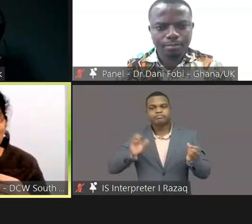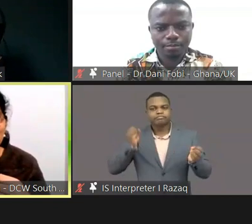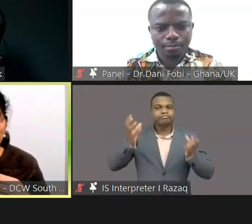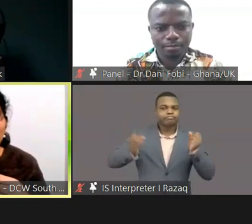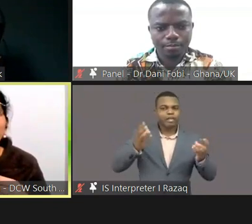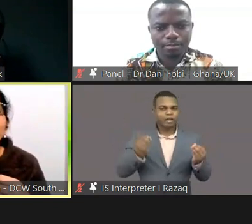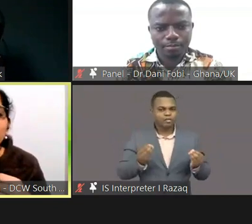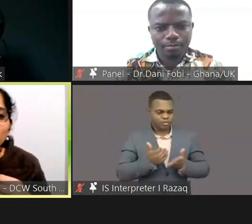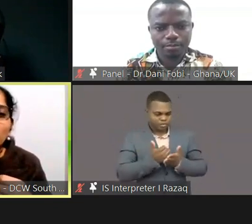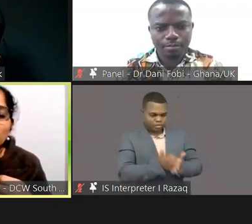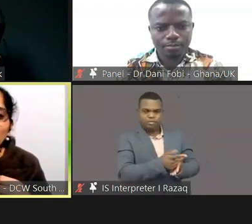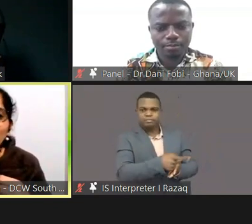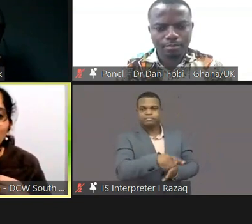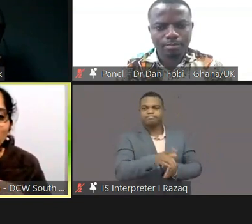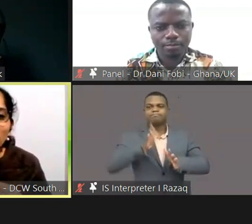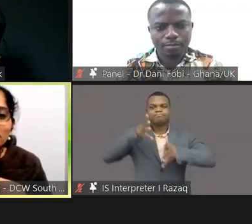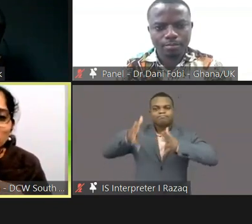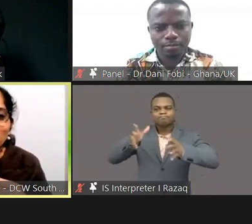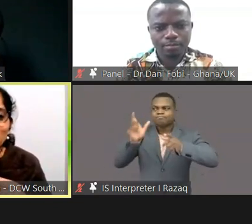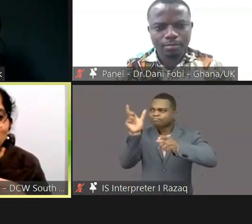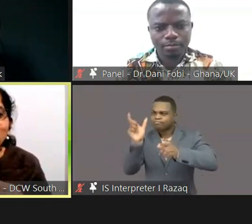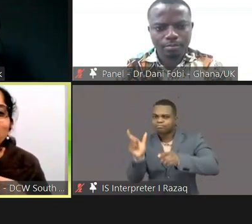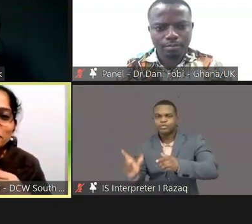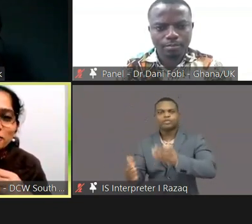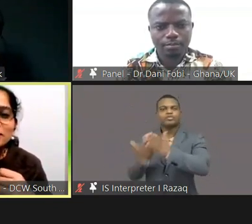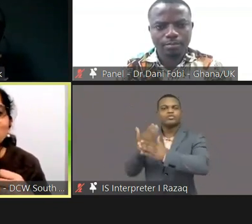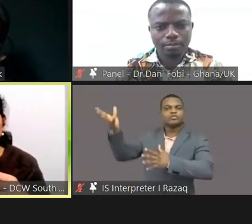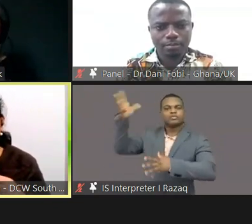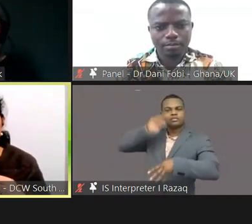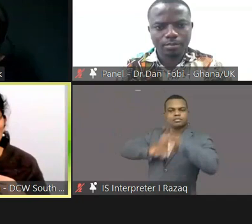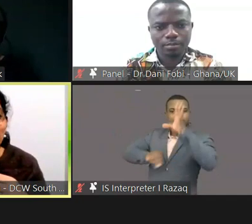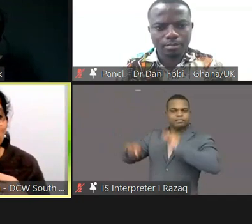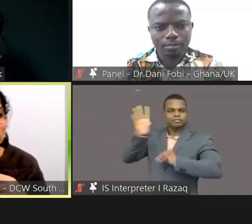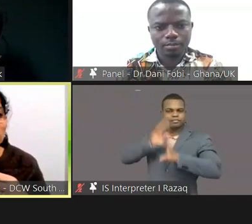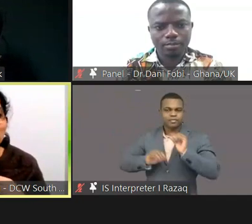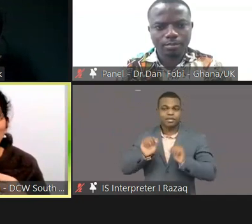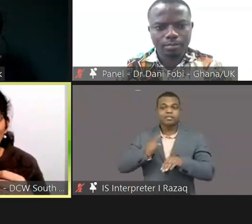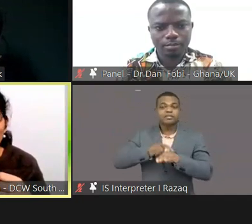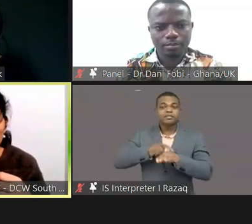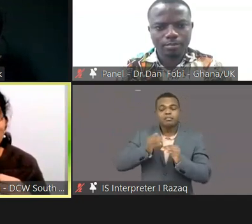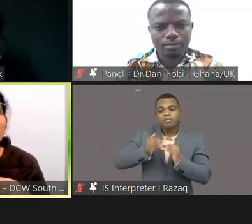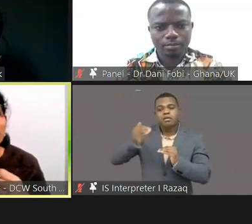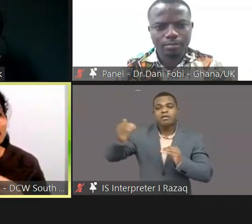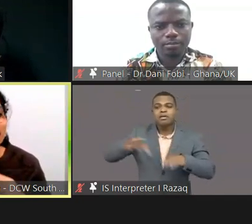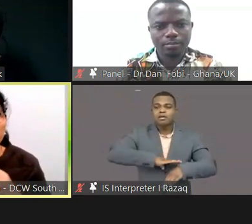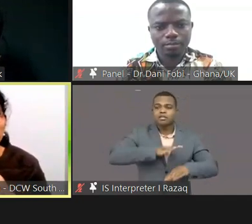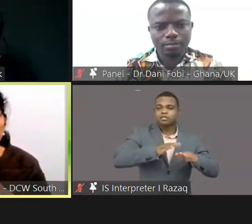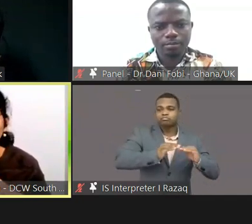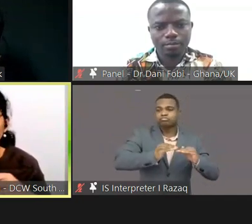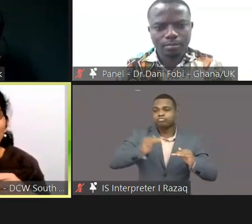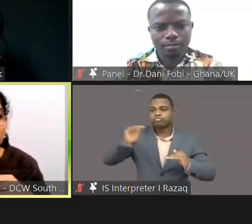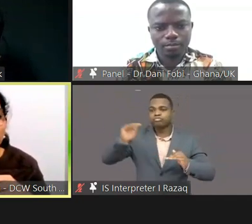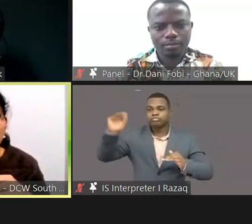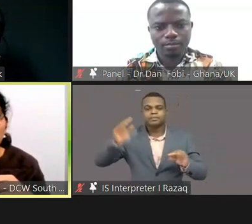into literacy, then we also look at the grammatical structure and the differences between the 2 languages structures. And that's how children